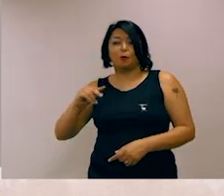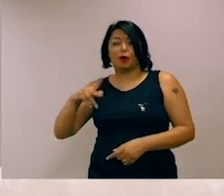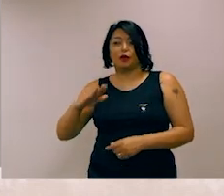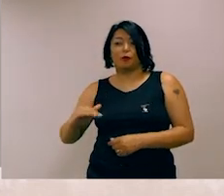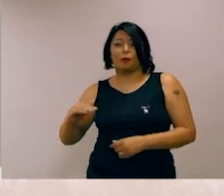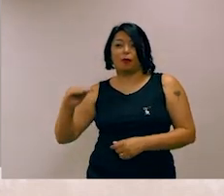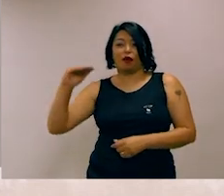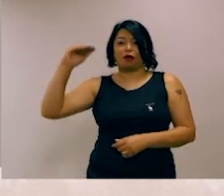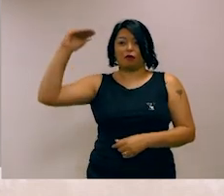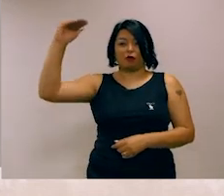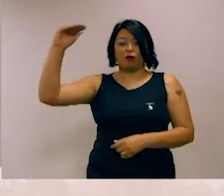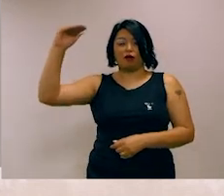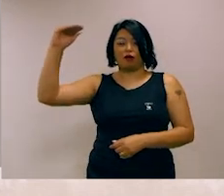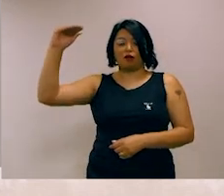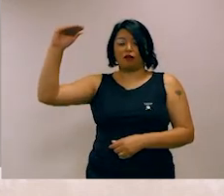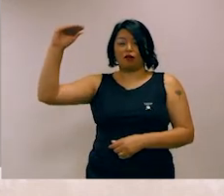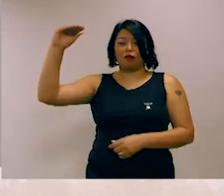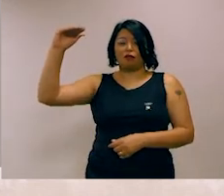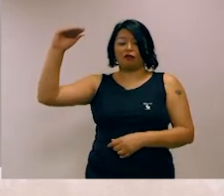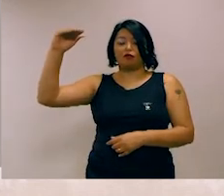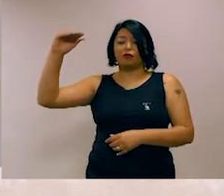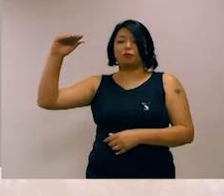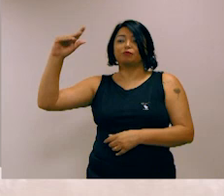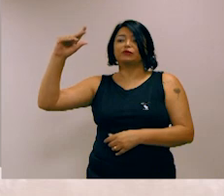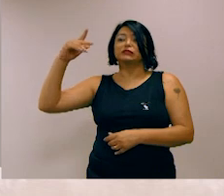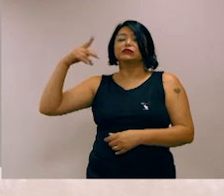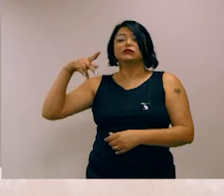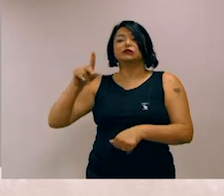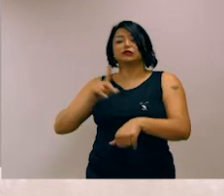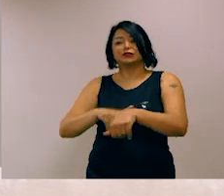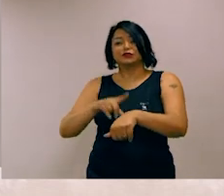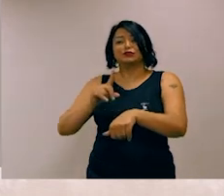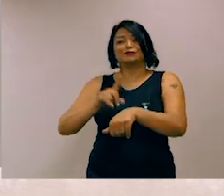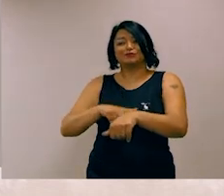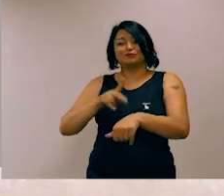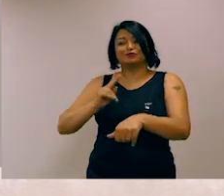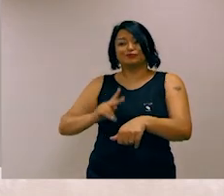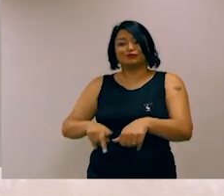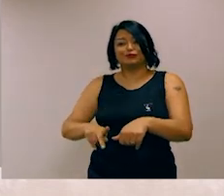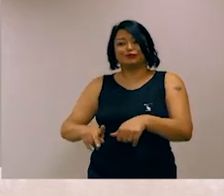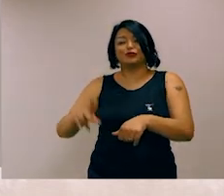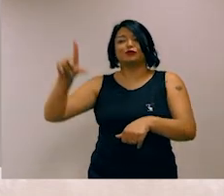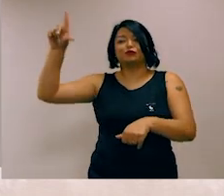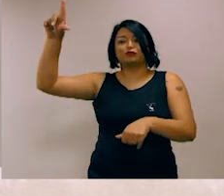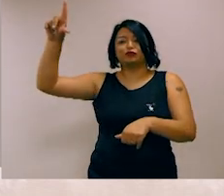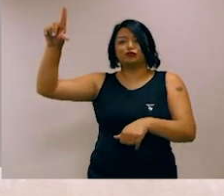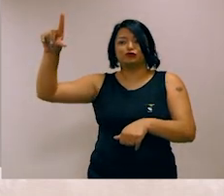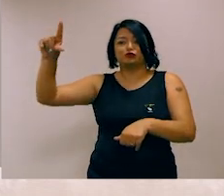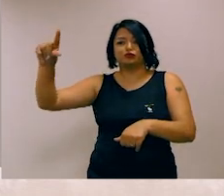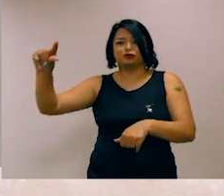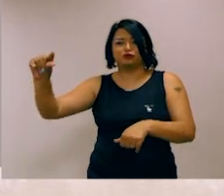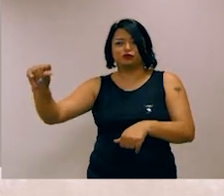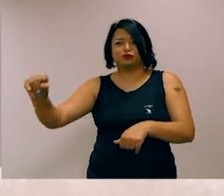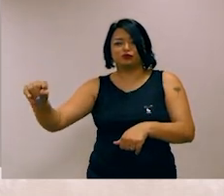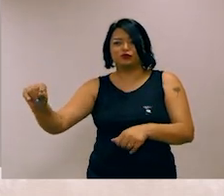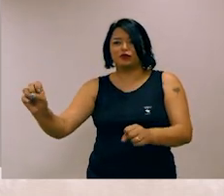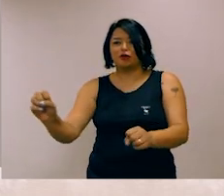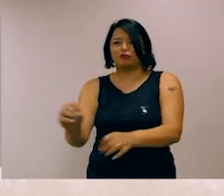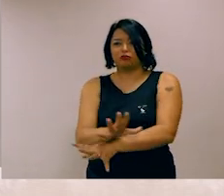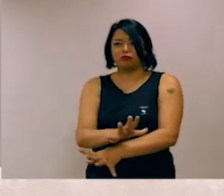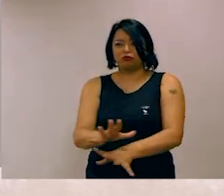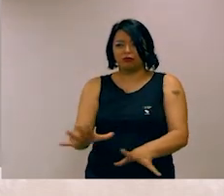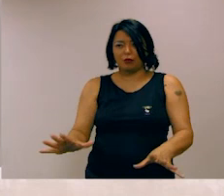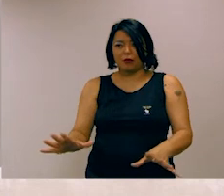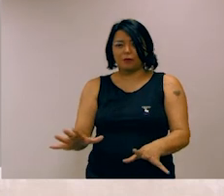So the body parts that had a higher weight, as time went by, it's going to have a lower weight until